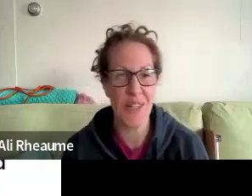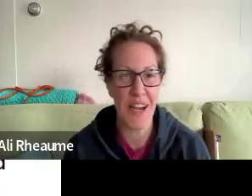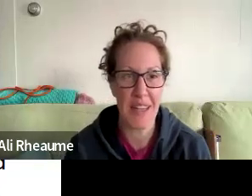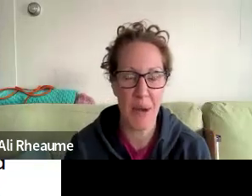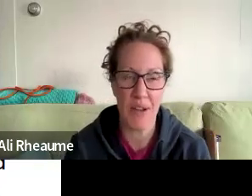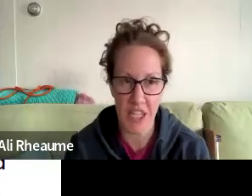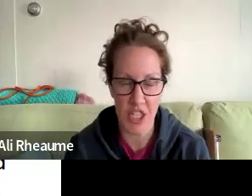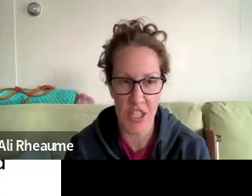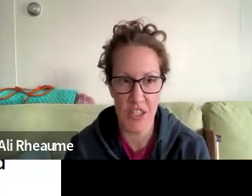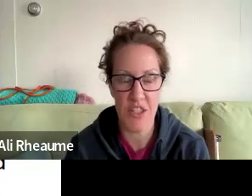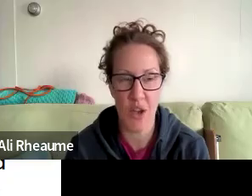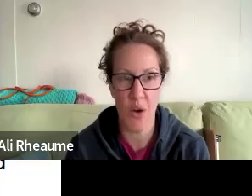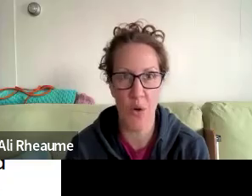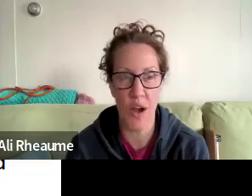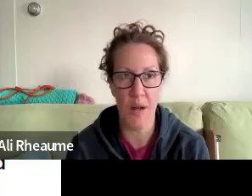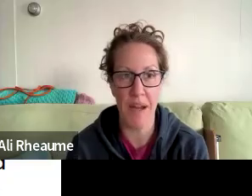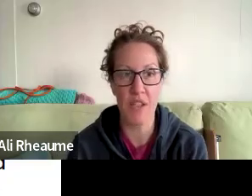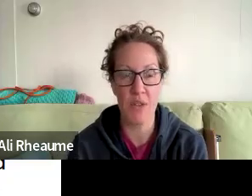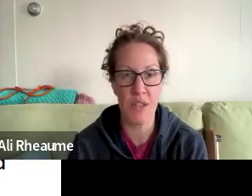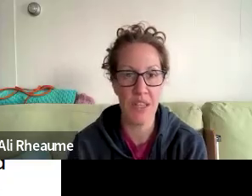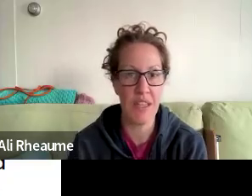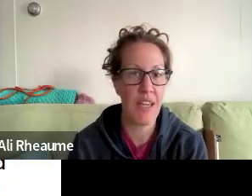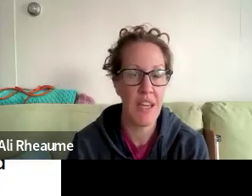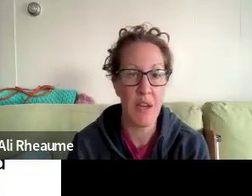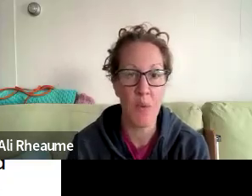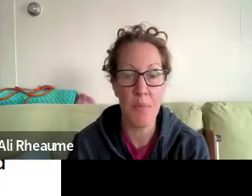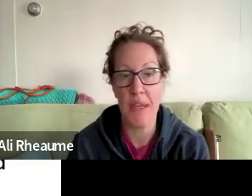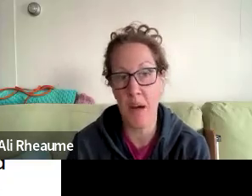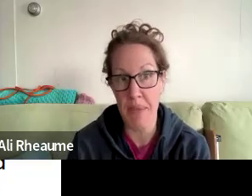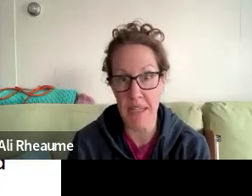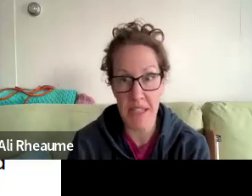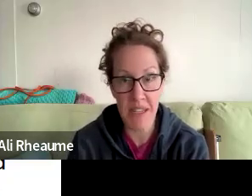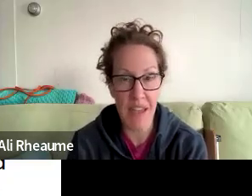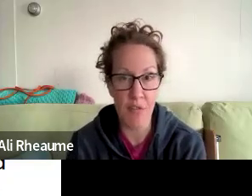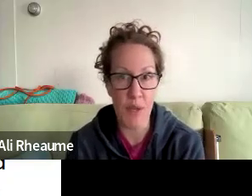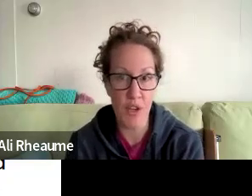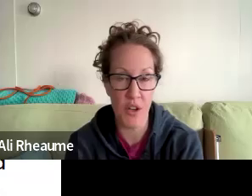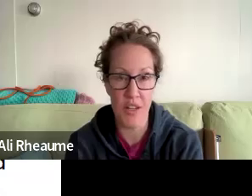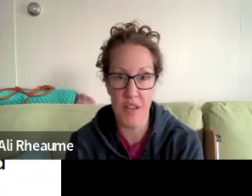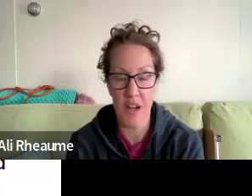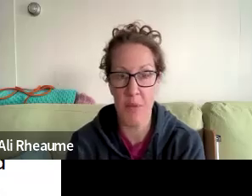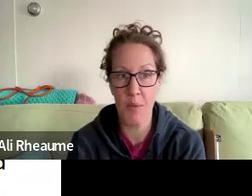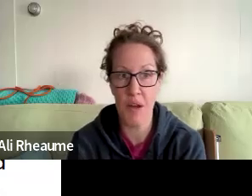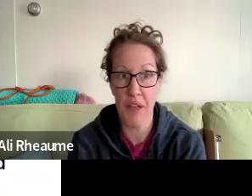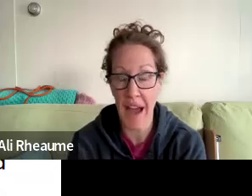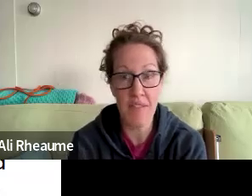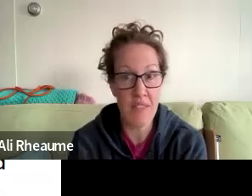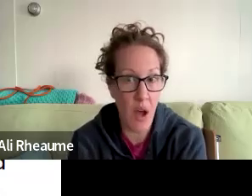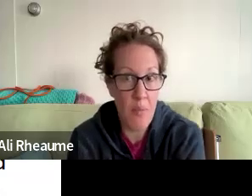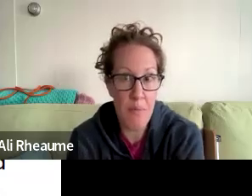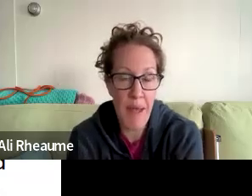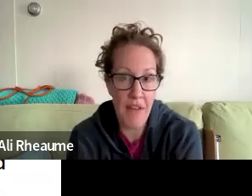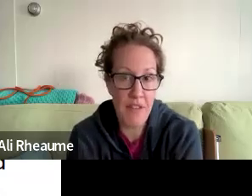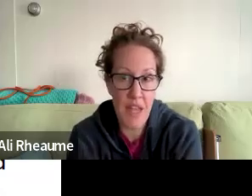And again, I know we're talking about nature, so I do think it would be amazing if we could in the Commonwealth